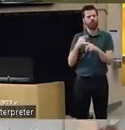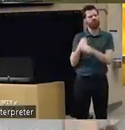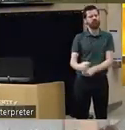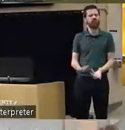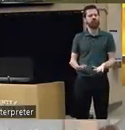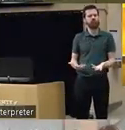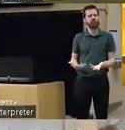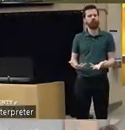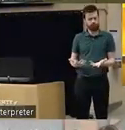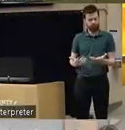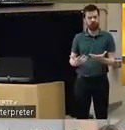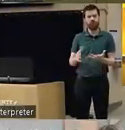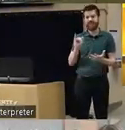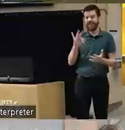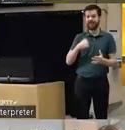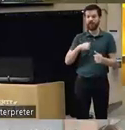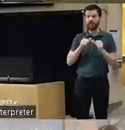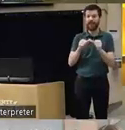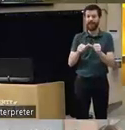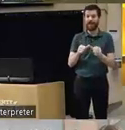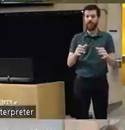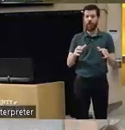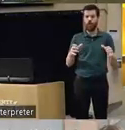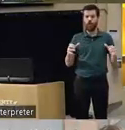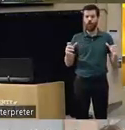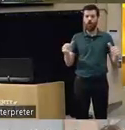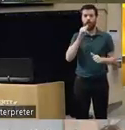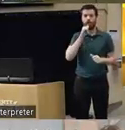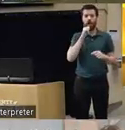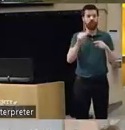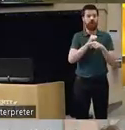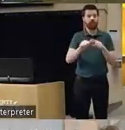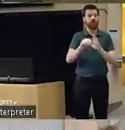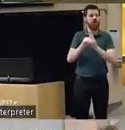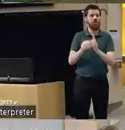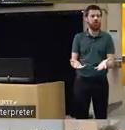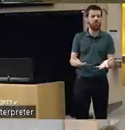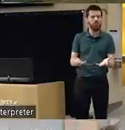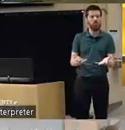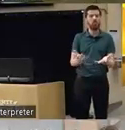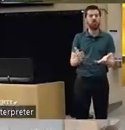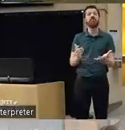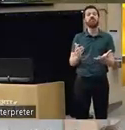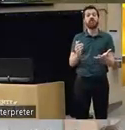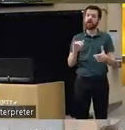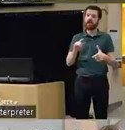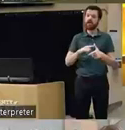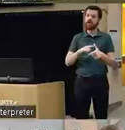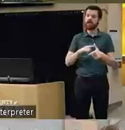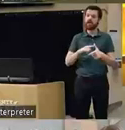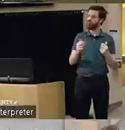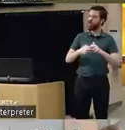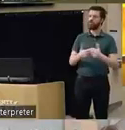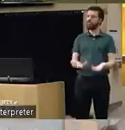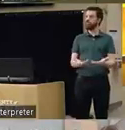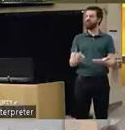just continuously expanded a private practice model, then that would solve the issue. But I think with